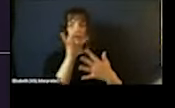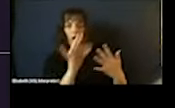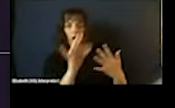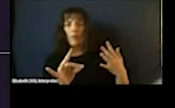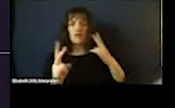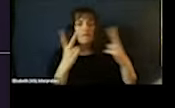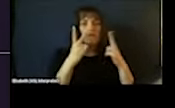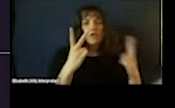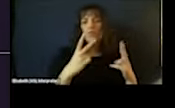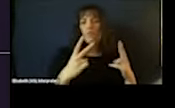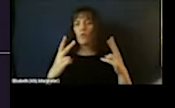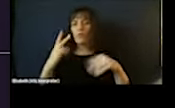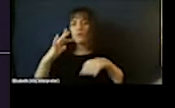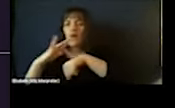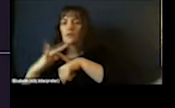one particular mode.